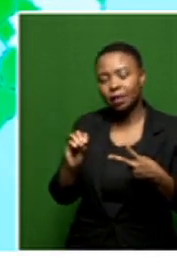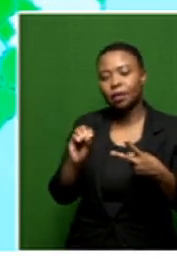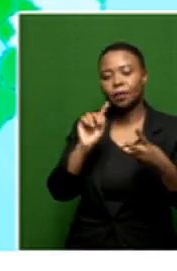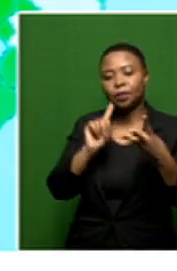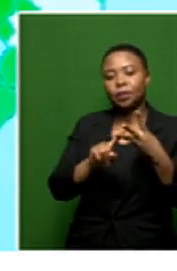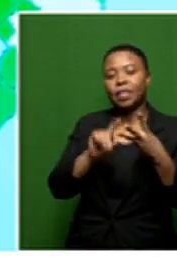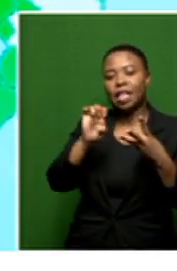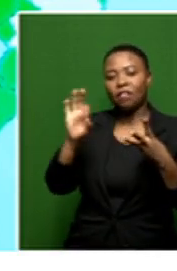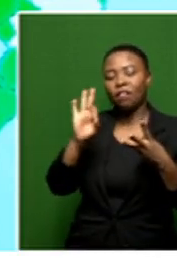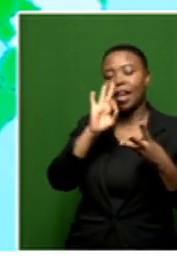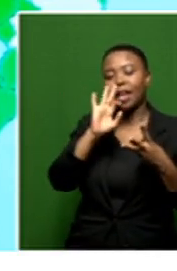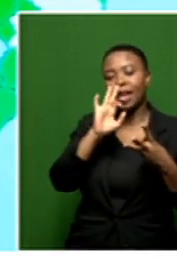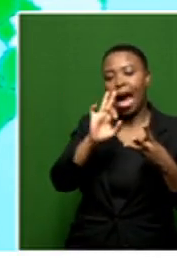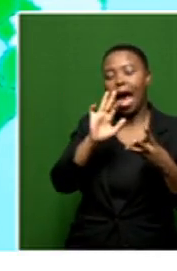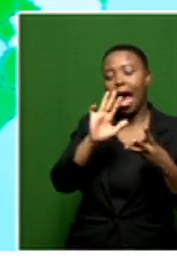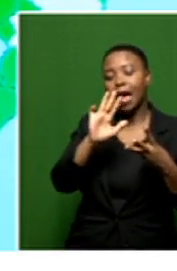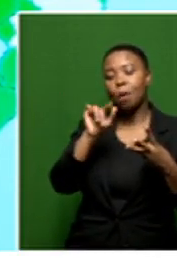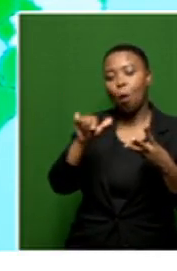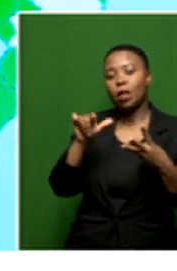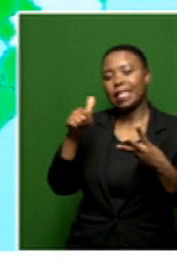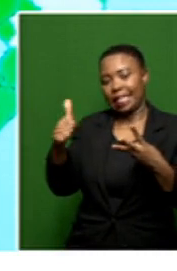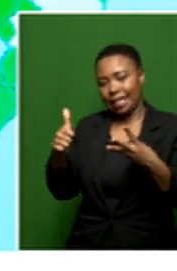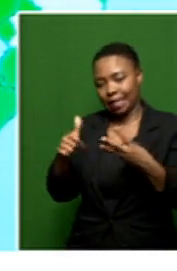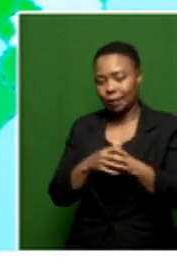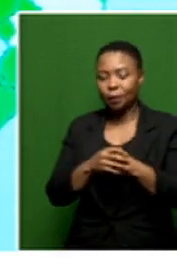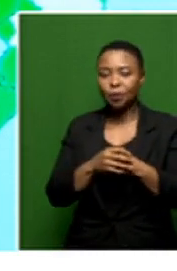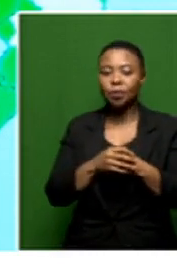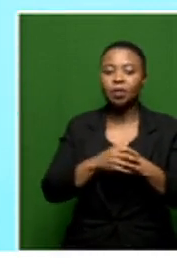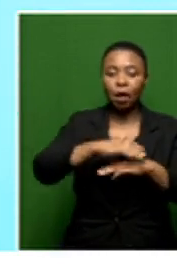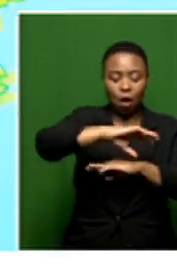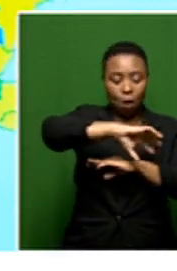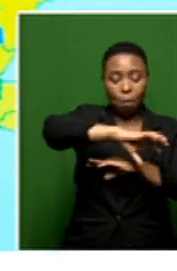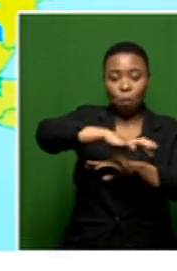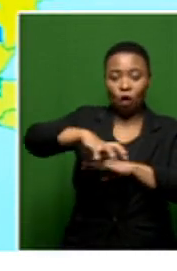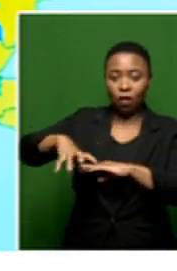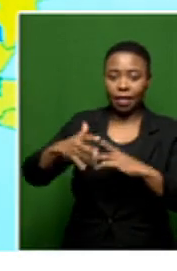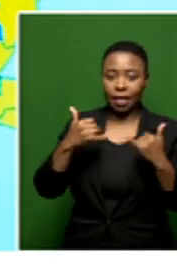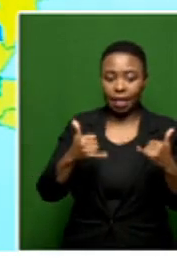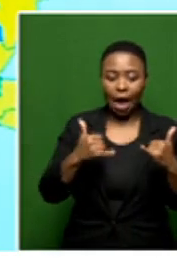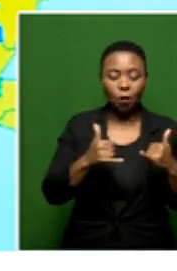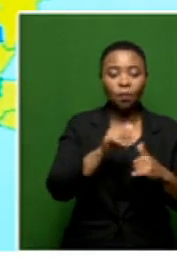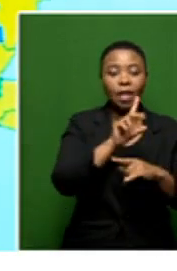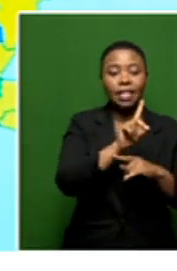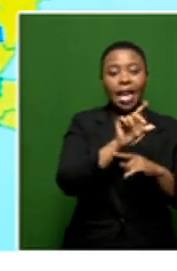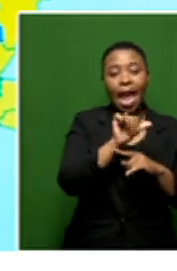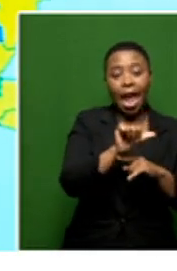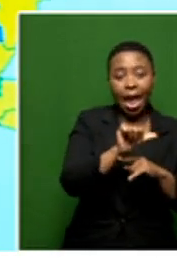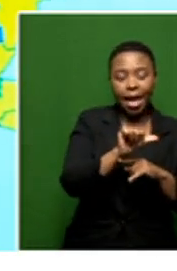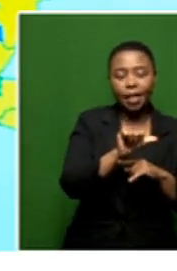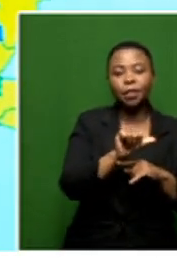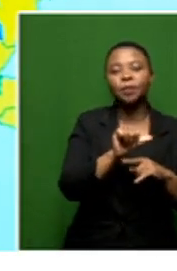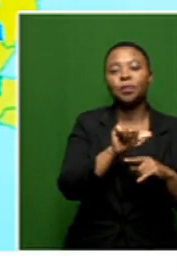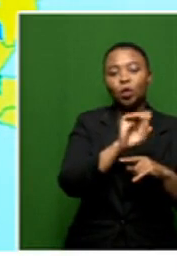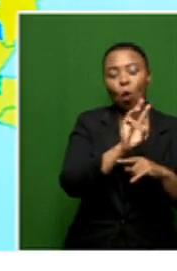with 9.86%. Let's get into the provinces now. Starting at the DA's home province, we would call